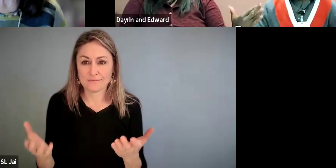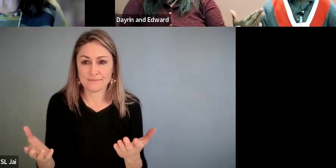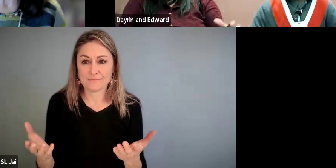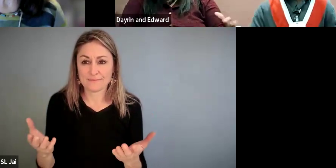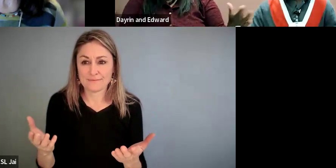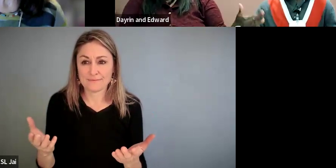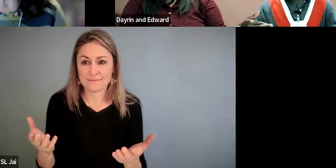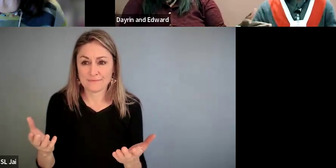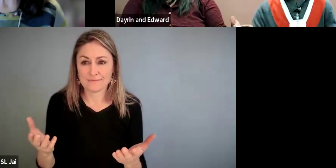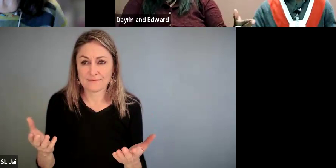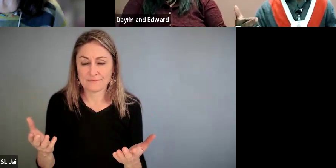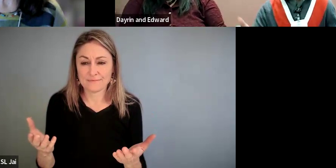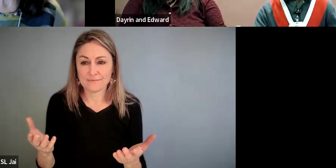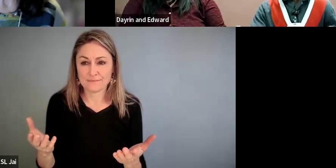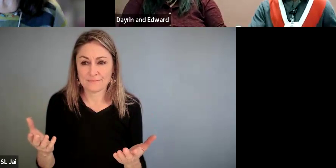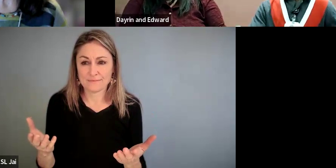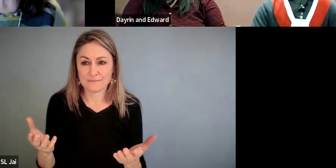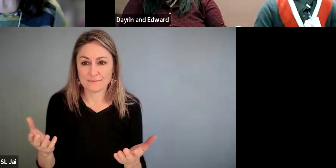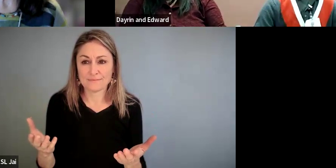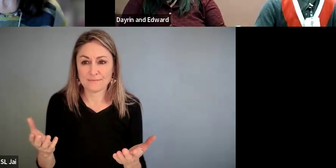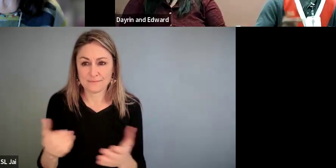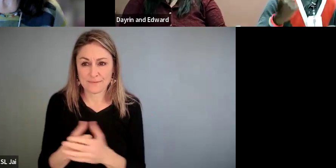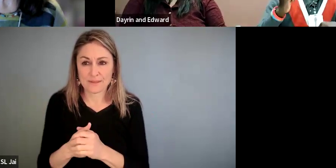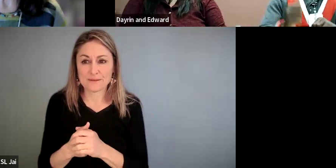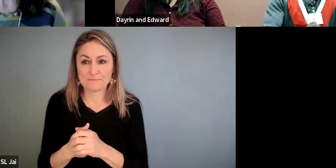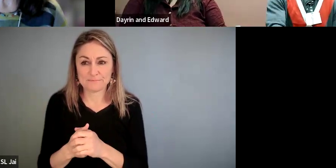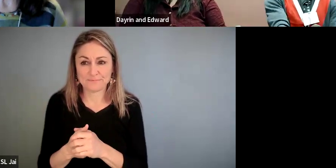question. important as well as it can be.